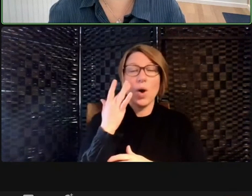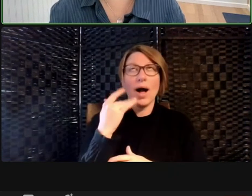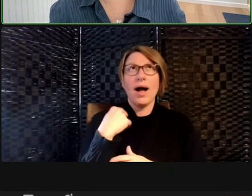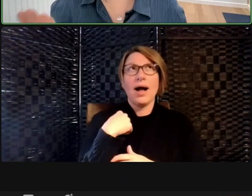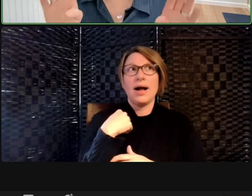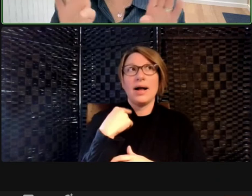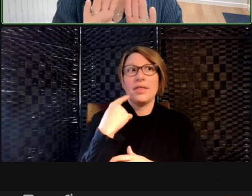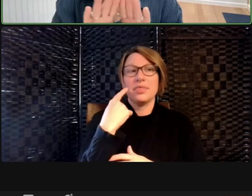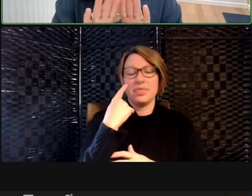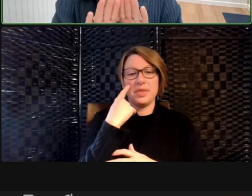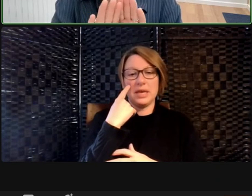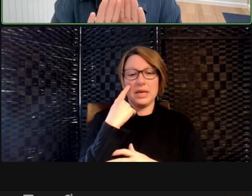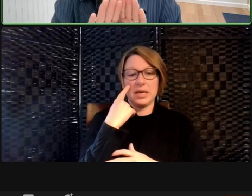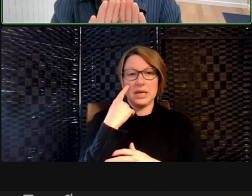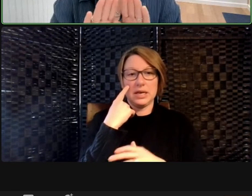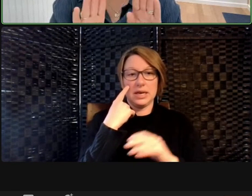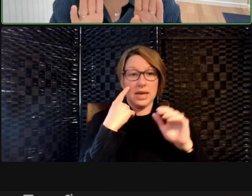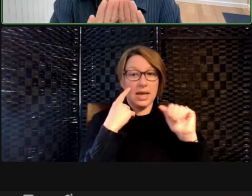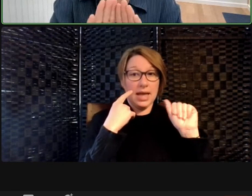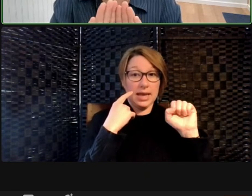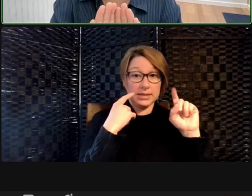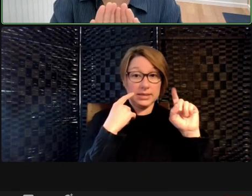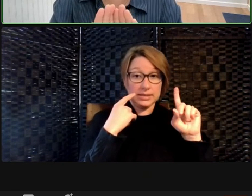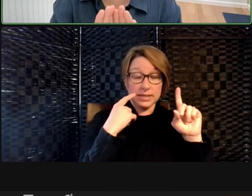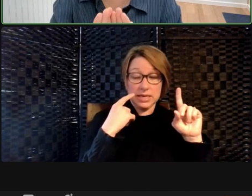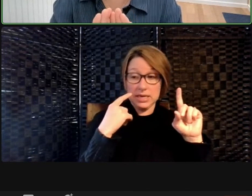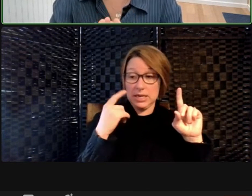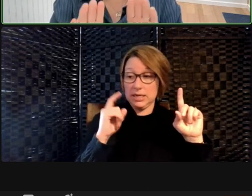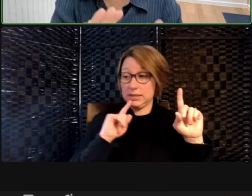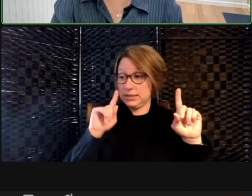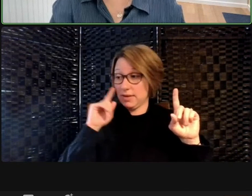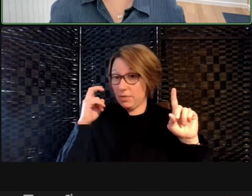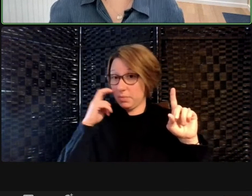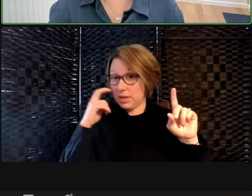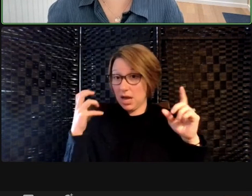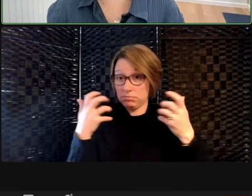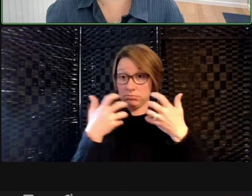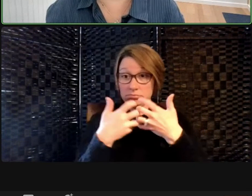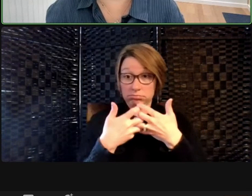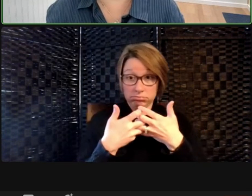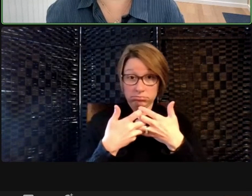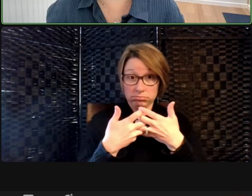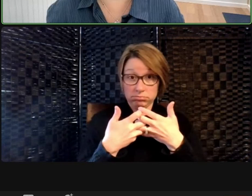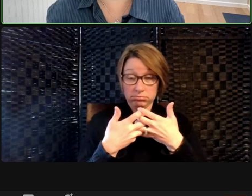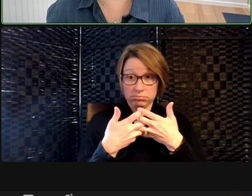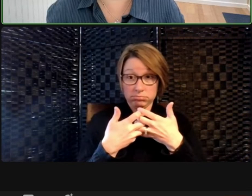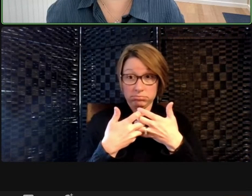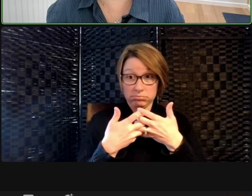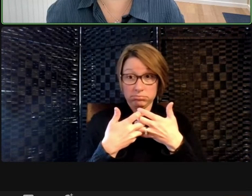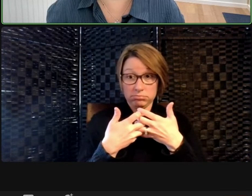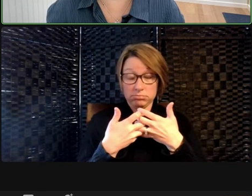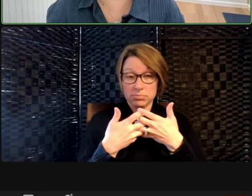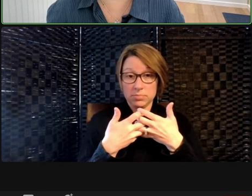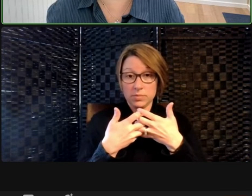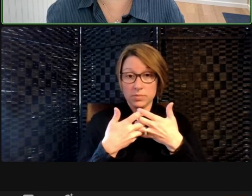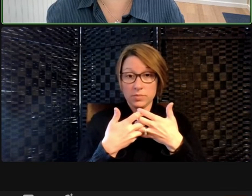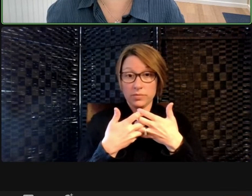want to do with combining ASD and deafblind practices, I think a lot of it is also well